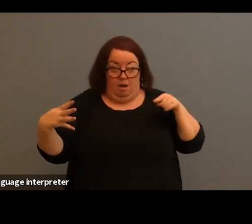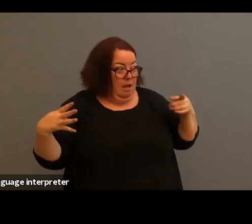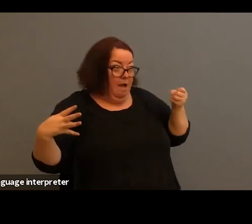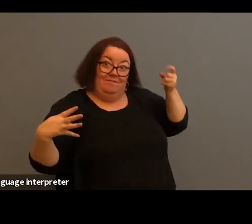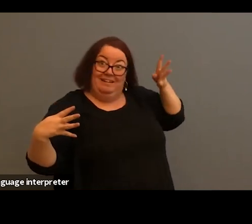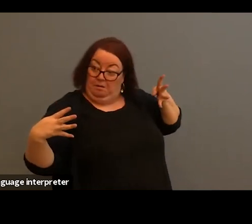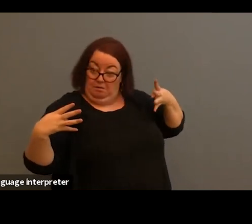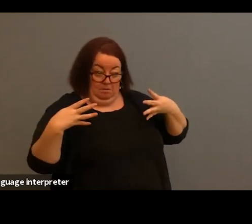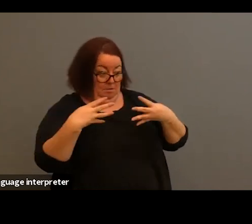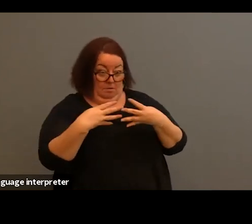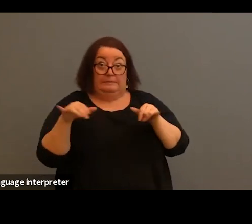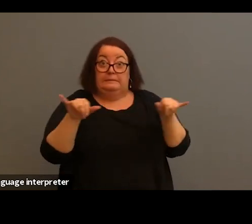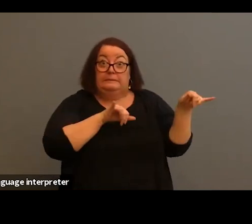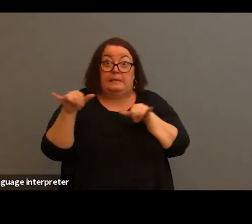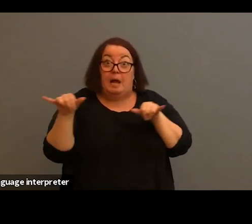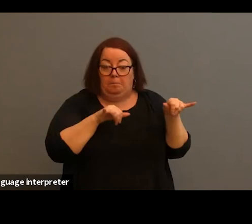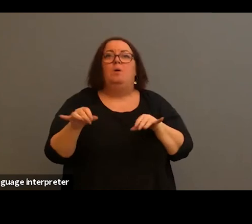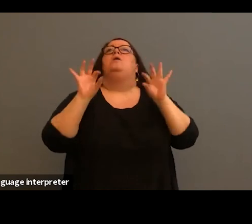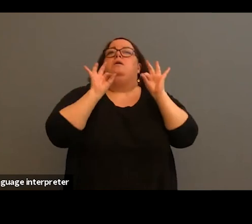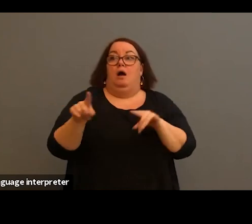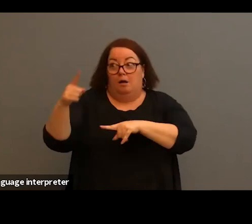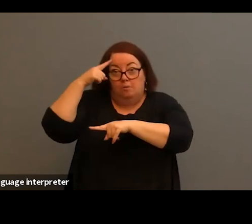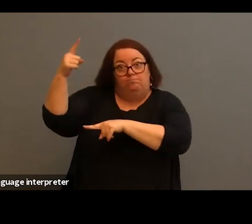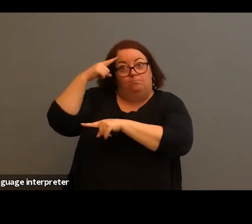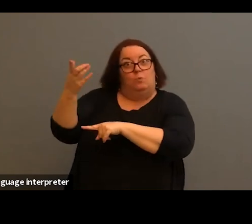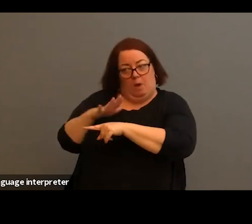have made very clear that